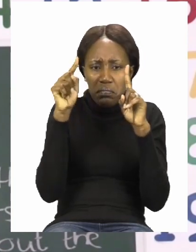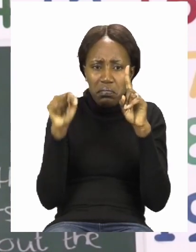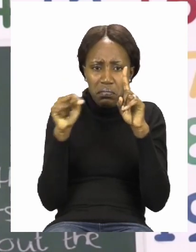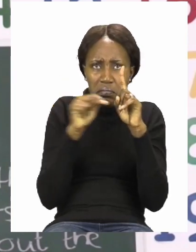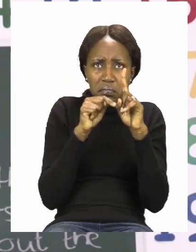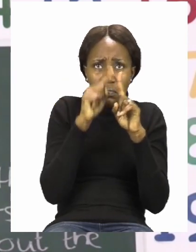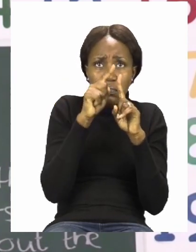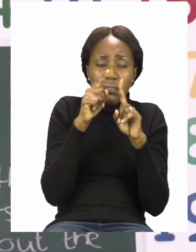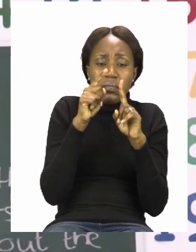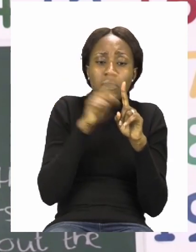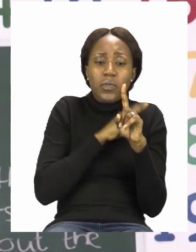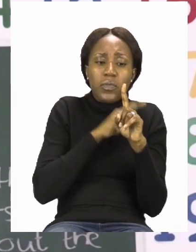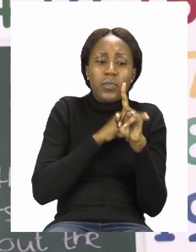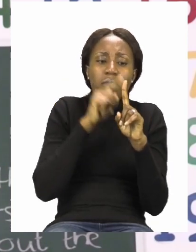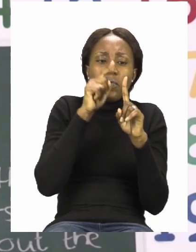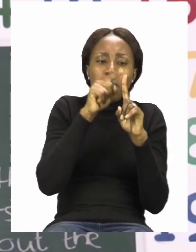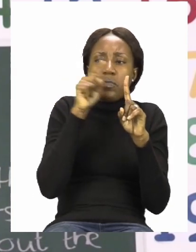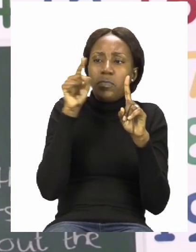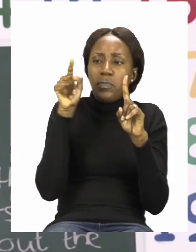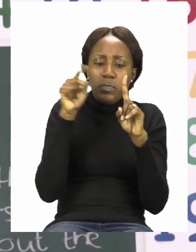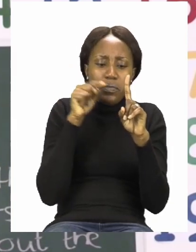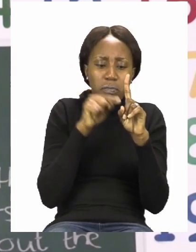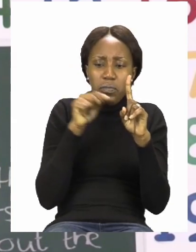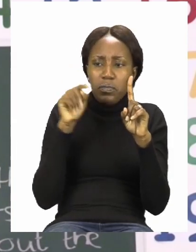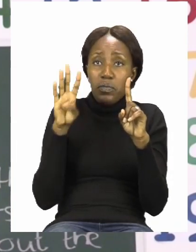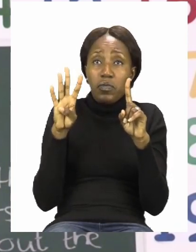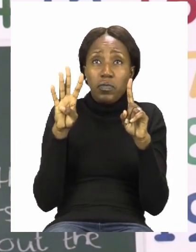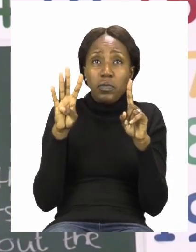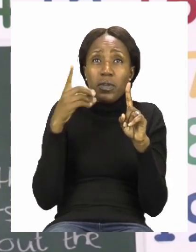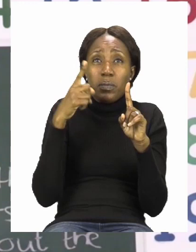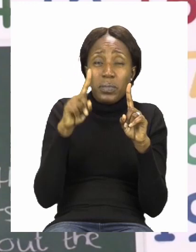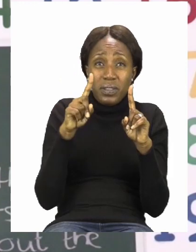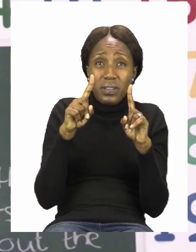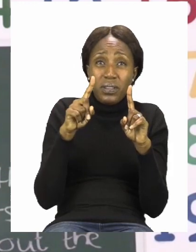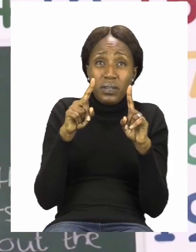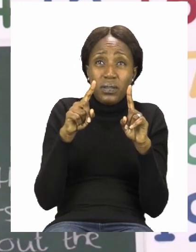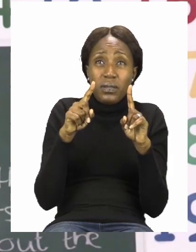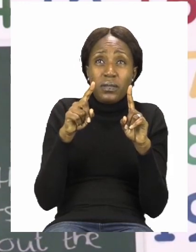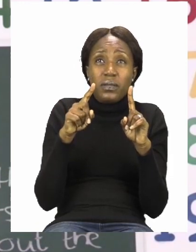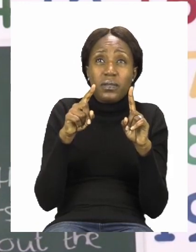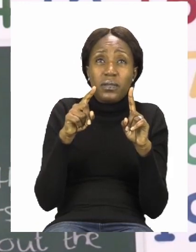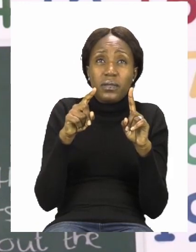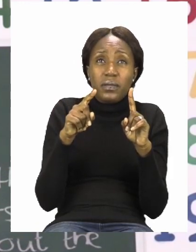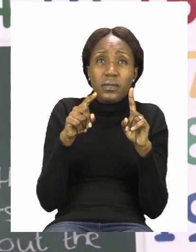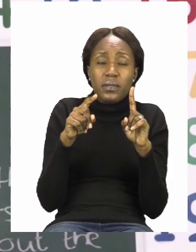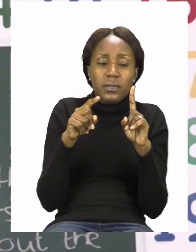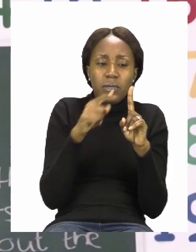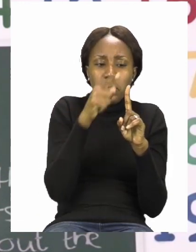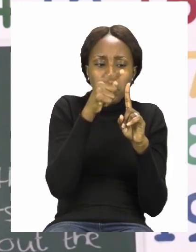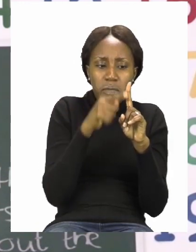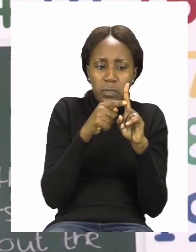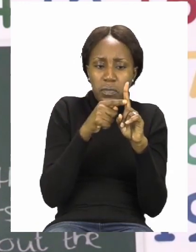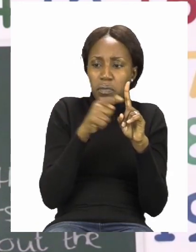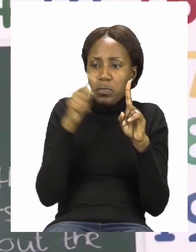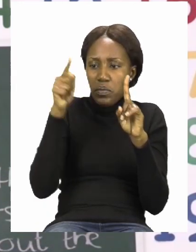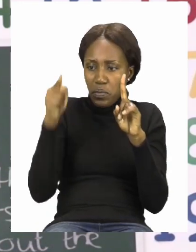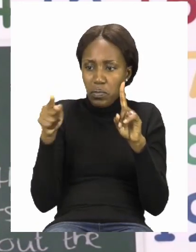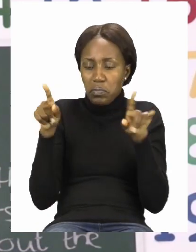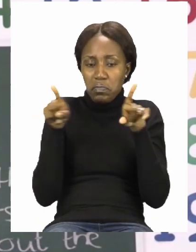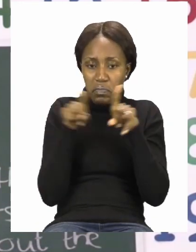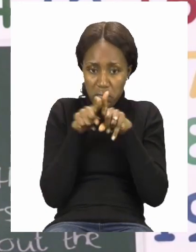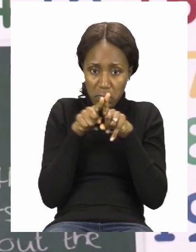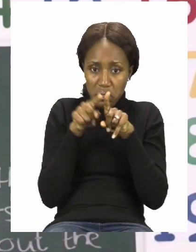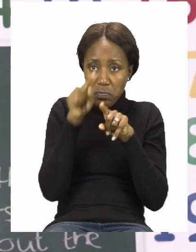1, 2, 3, 4 corners, but it also has 2 equal